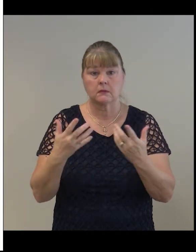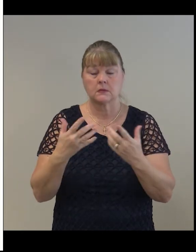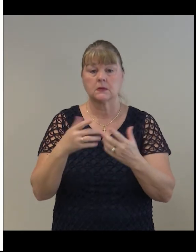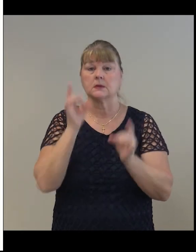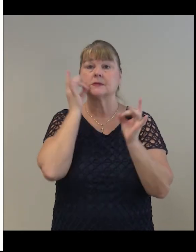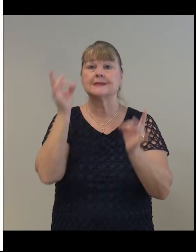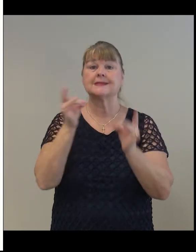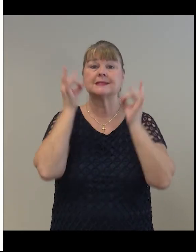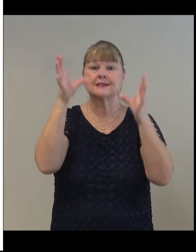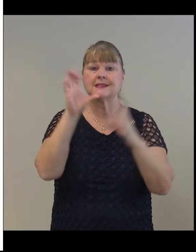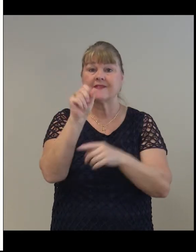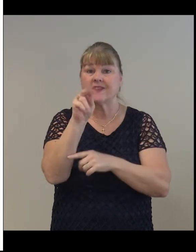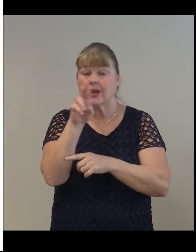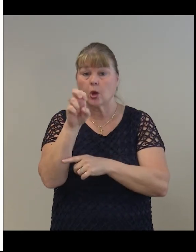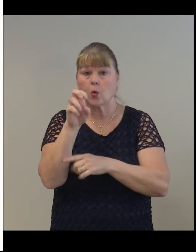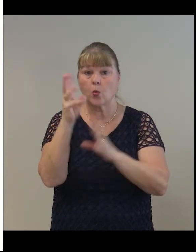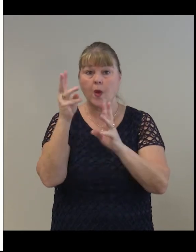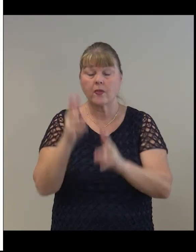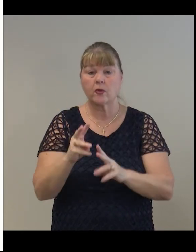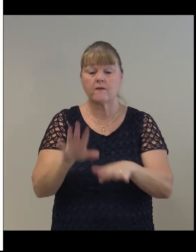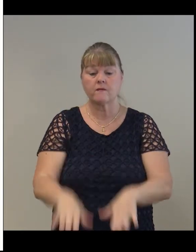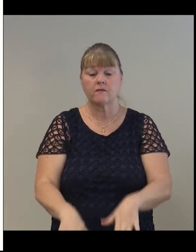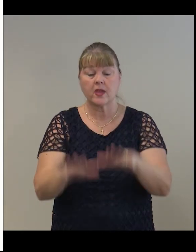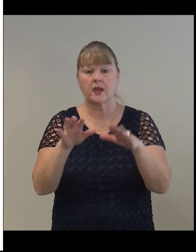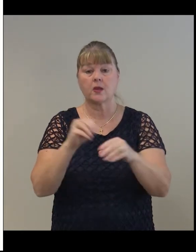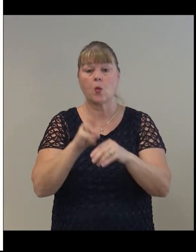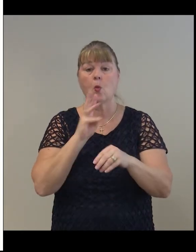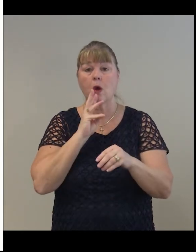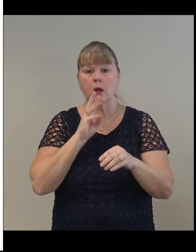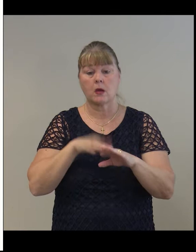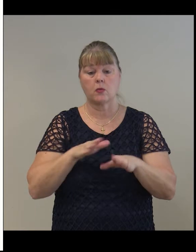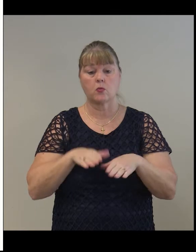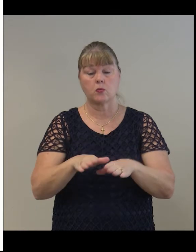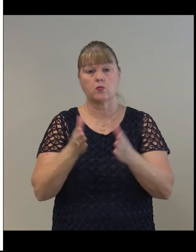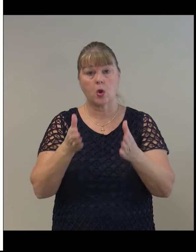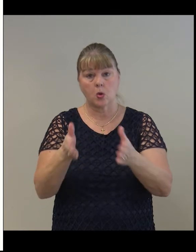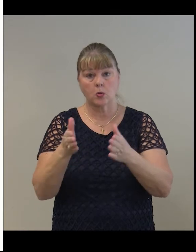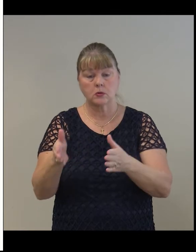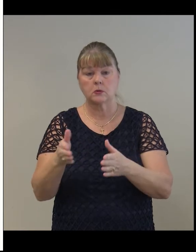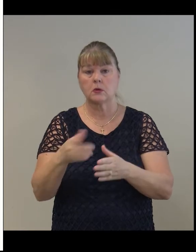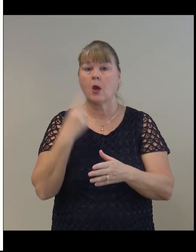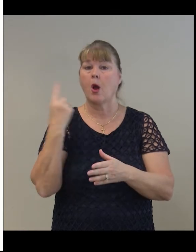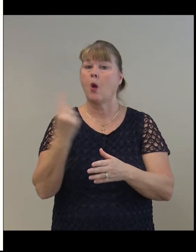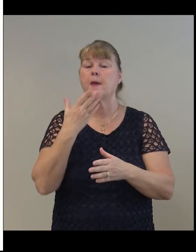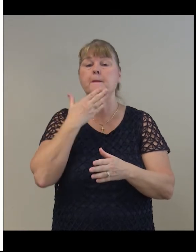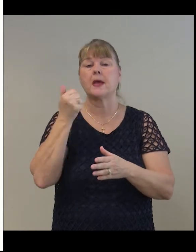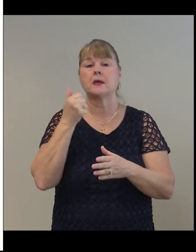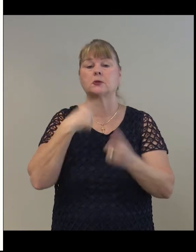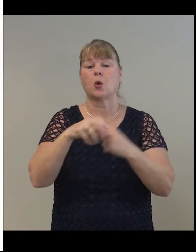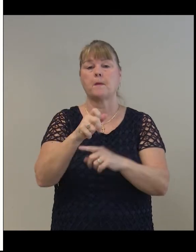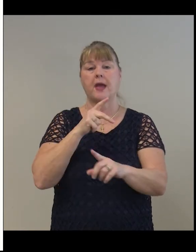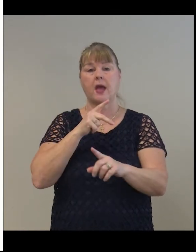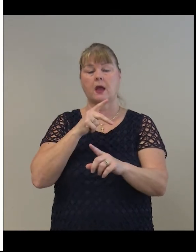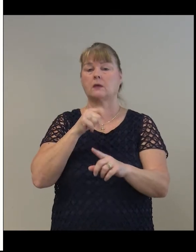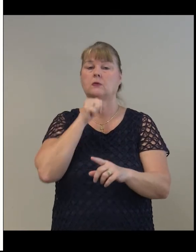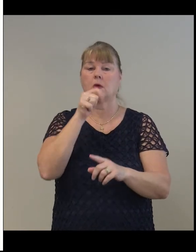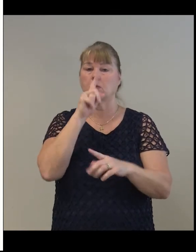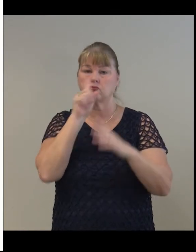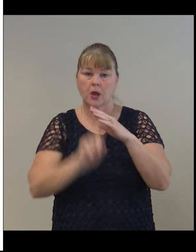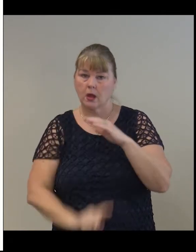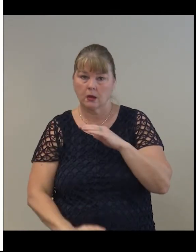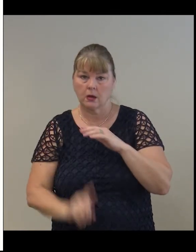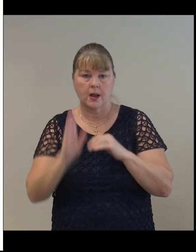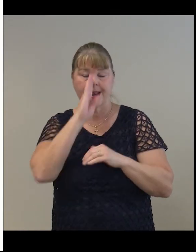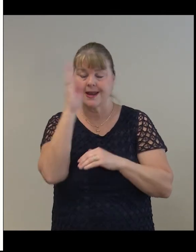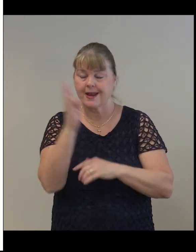weather and we have flooding that is on our roadways, it's always best for you to turn around, don't drown, and never drive